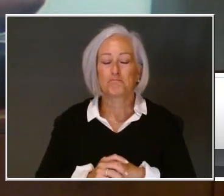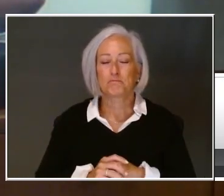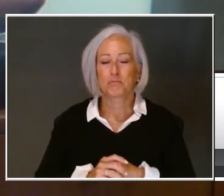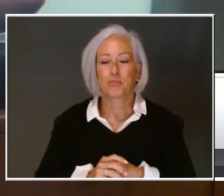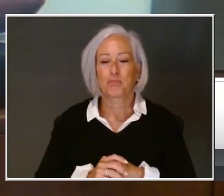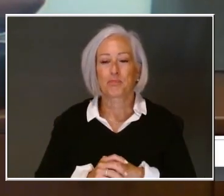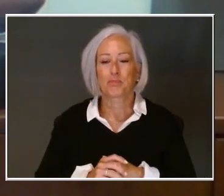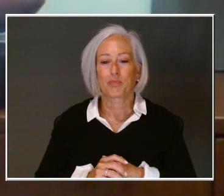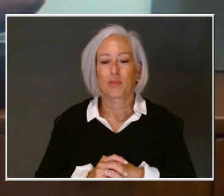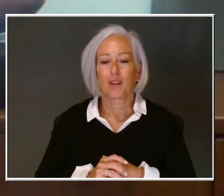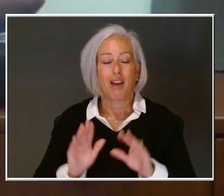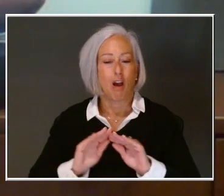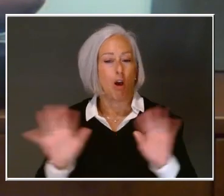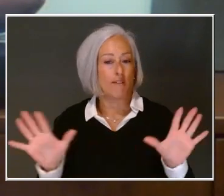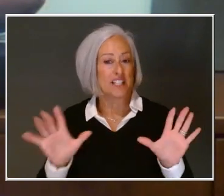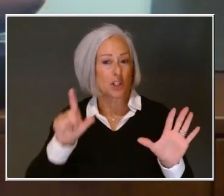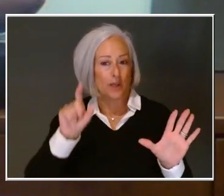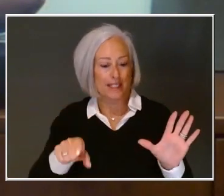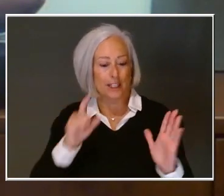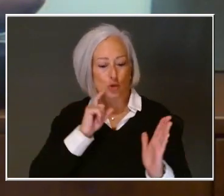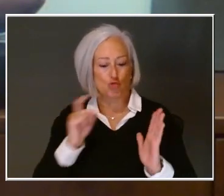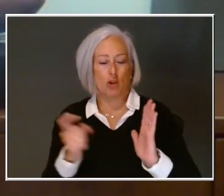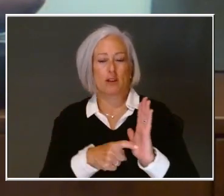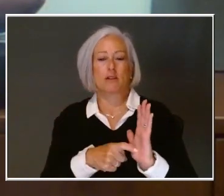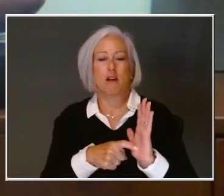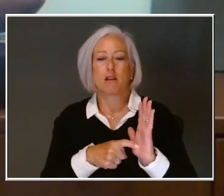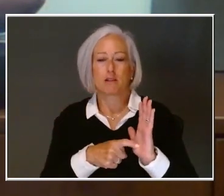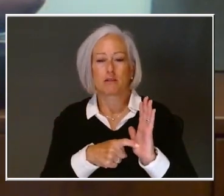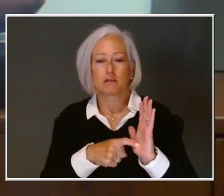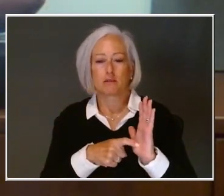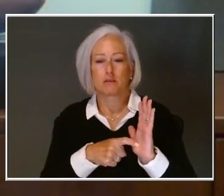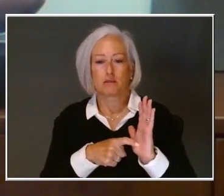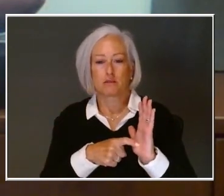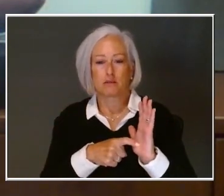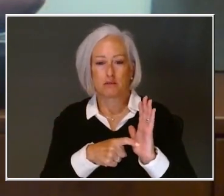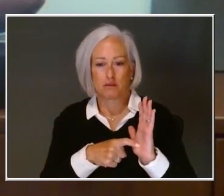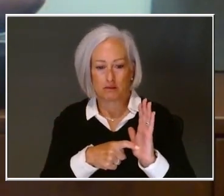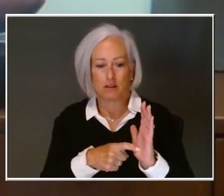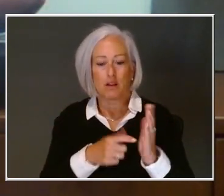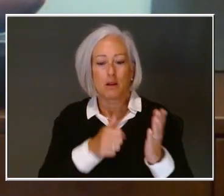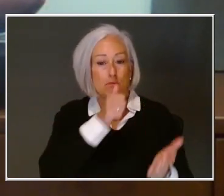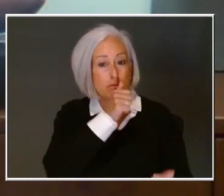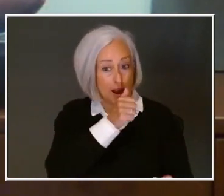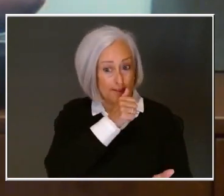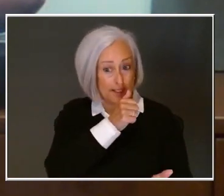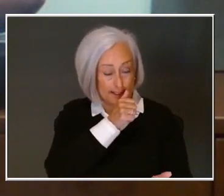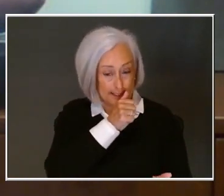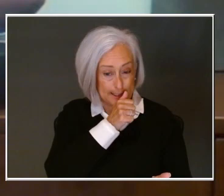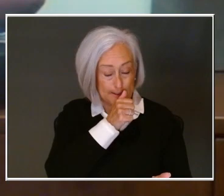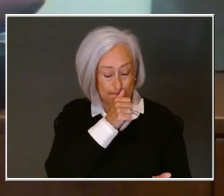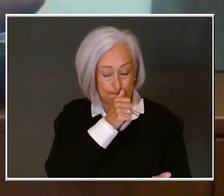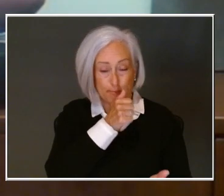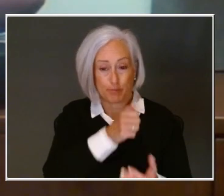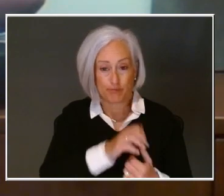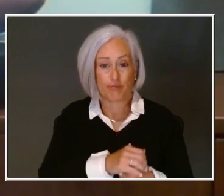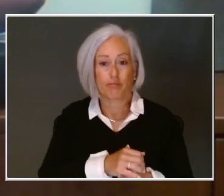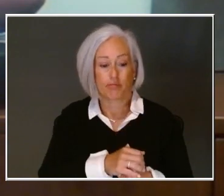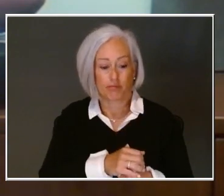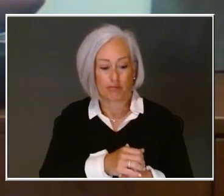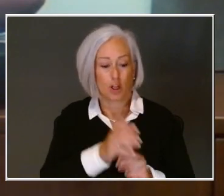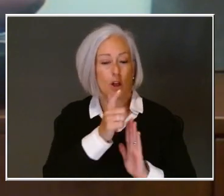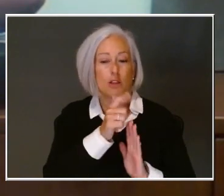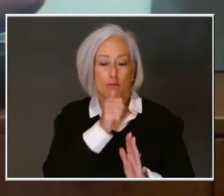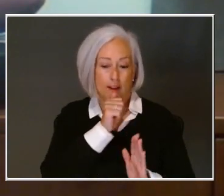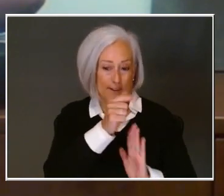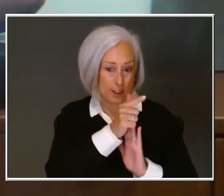we obviously need to recognize what the privacy laws and requirements are.